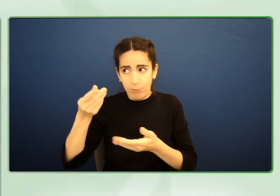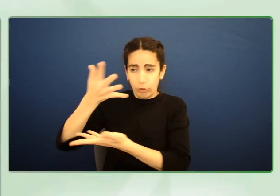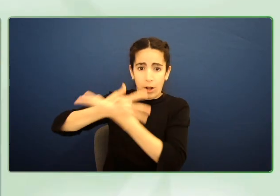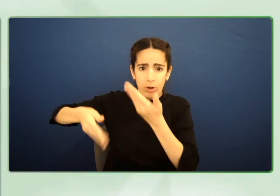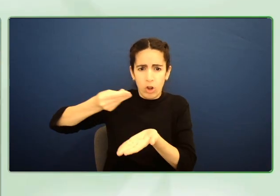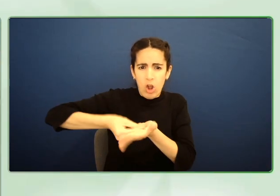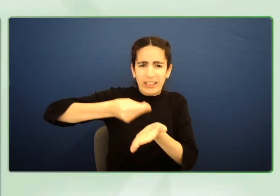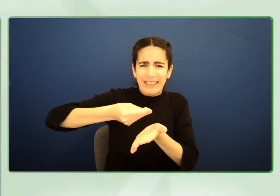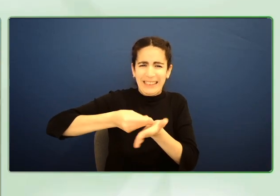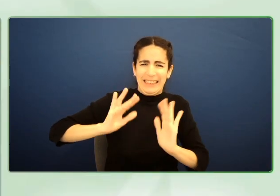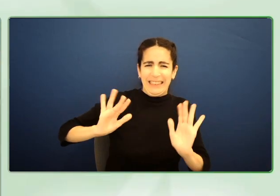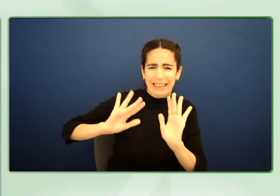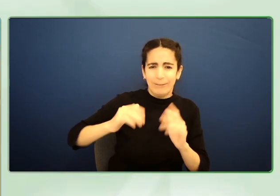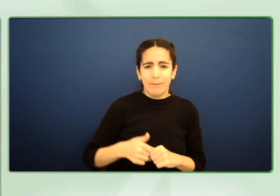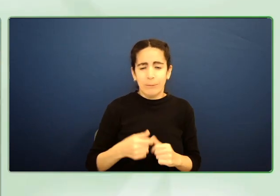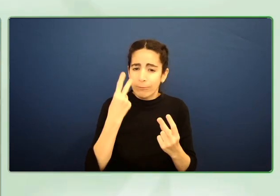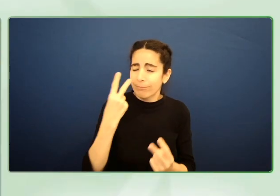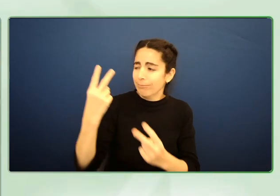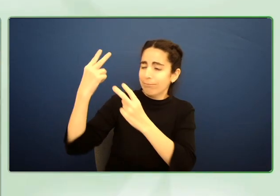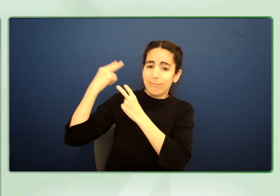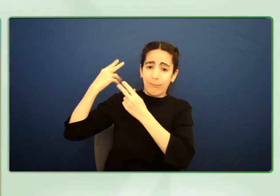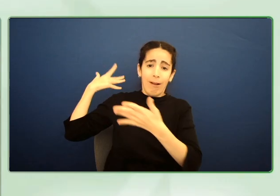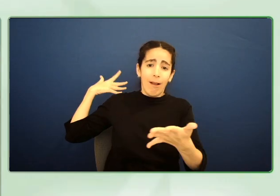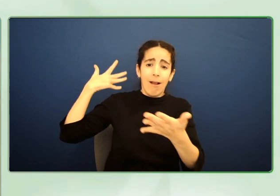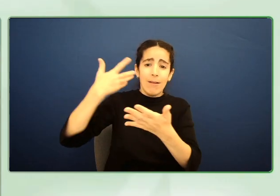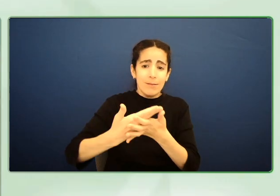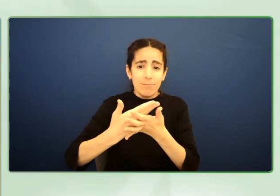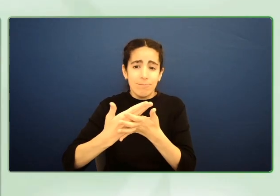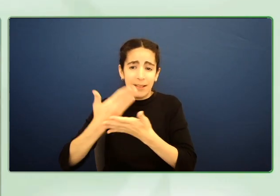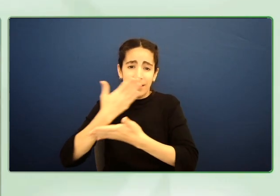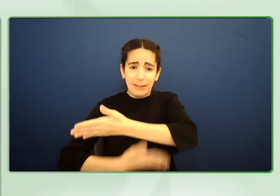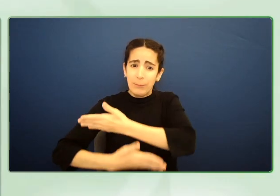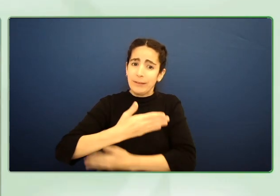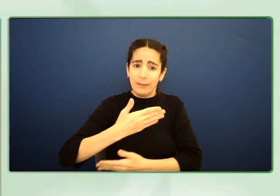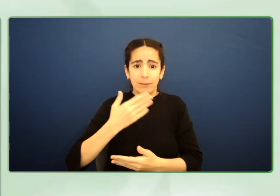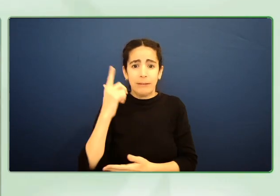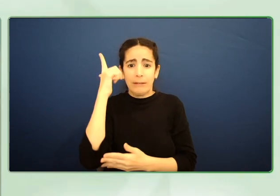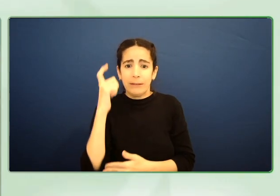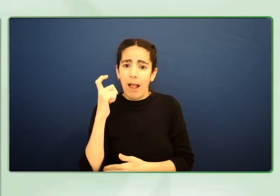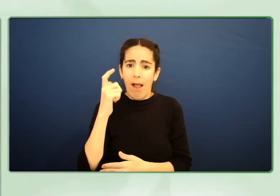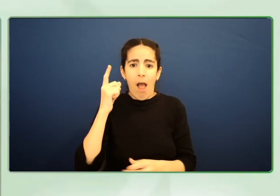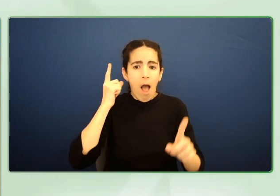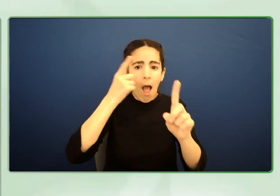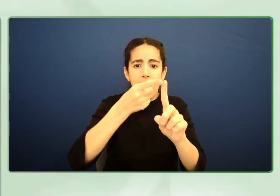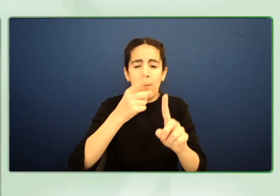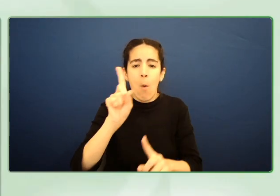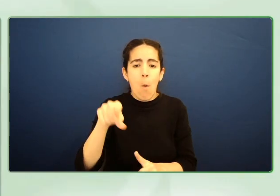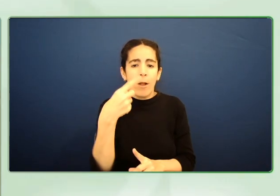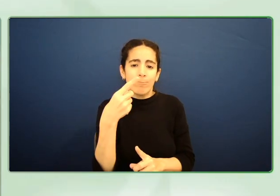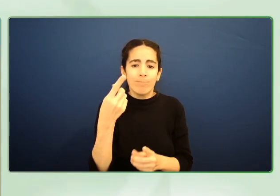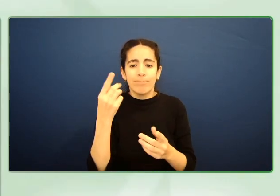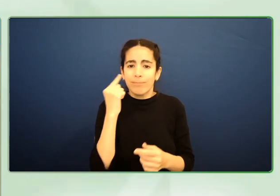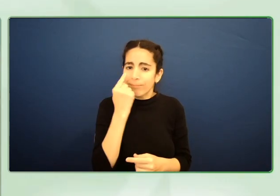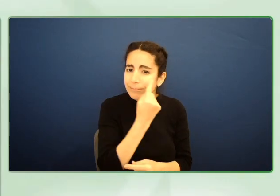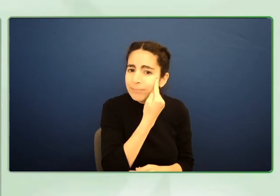aimed at sensory needs, as in vision, hearing, physical abilities, functional technology, but now we move into more